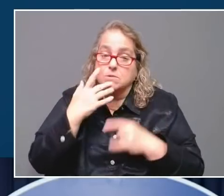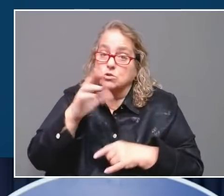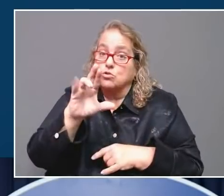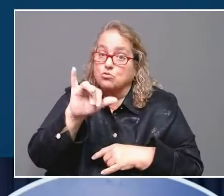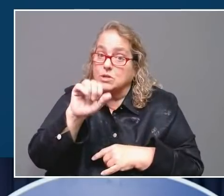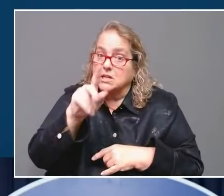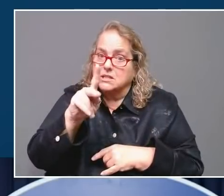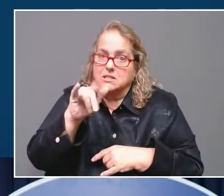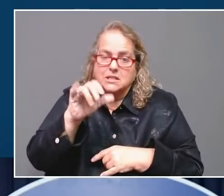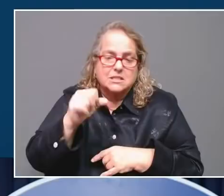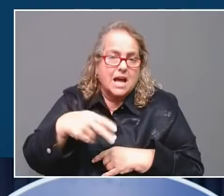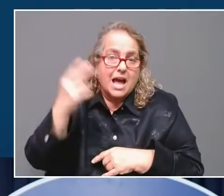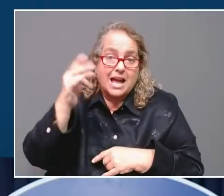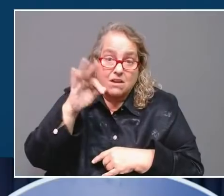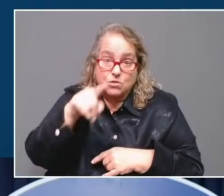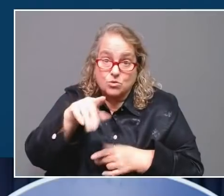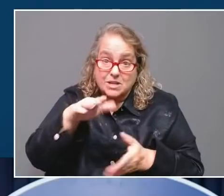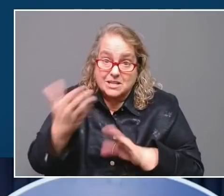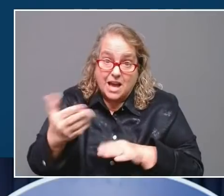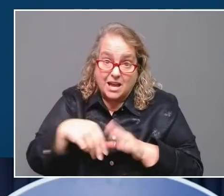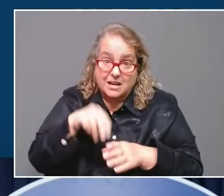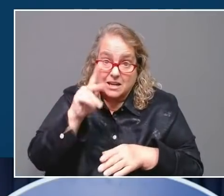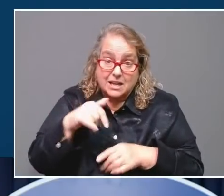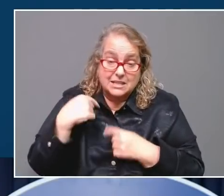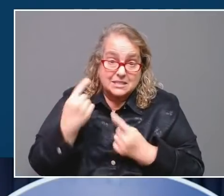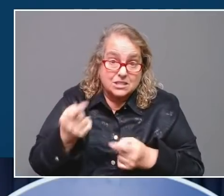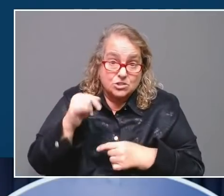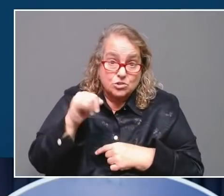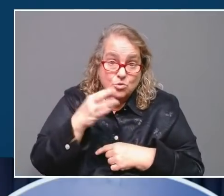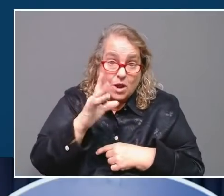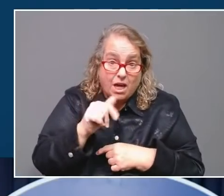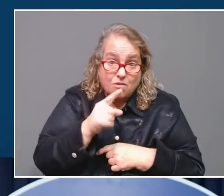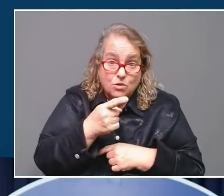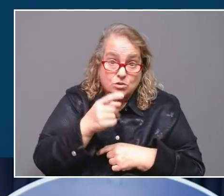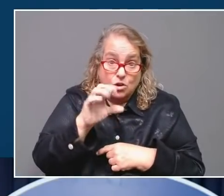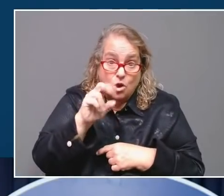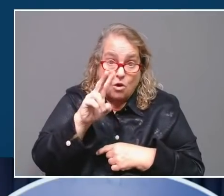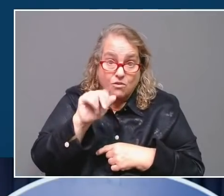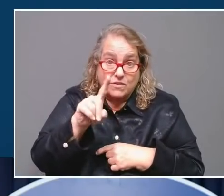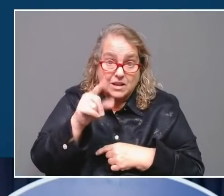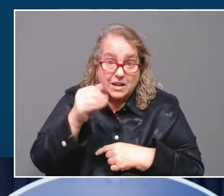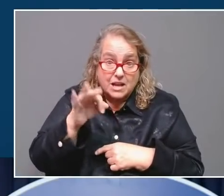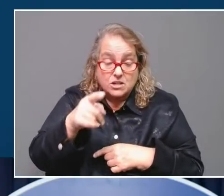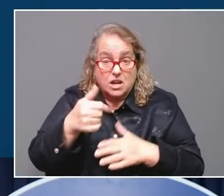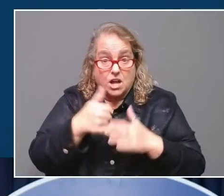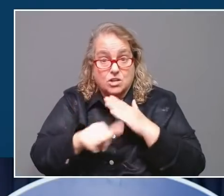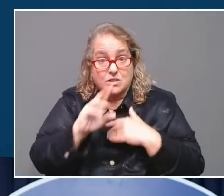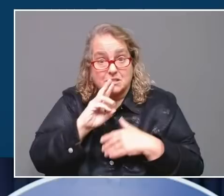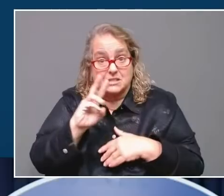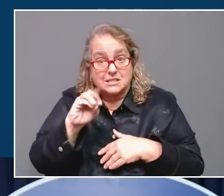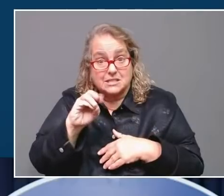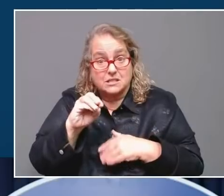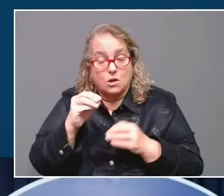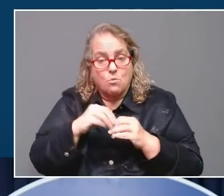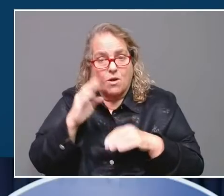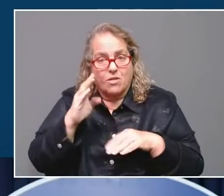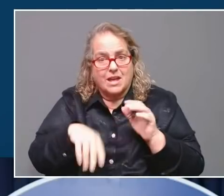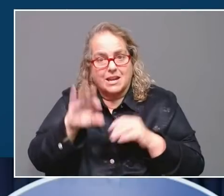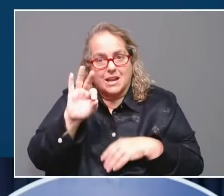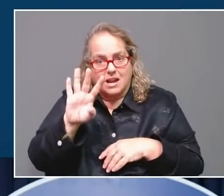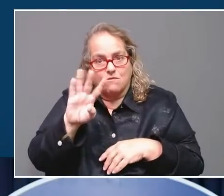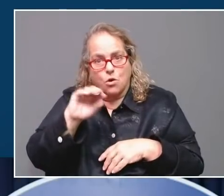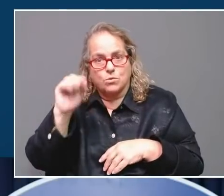in Kentucky since July 1st from COVID-19 and you are under 60 years of age, more than 94% chance